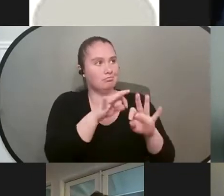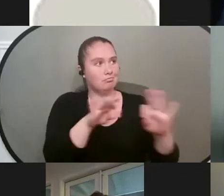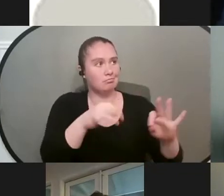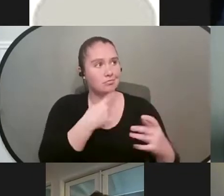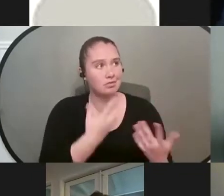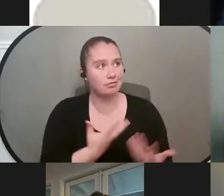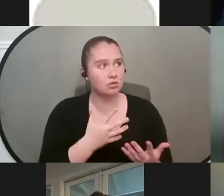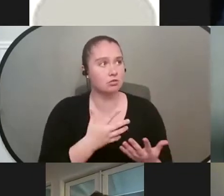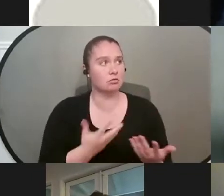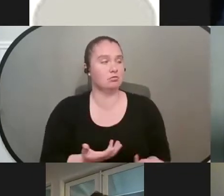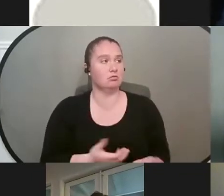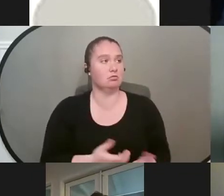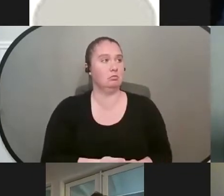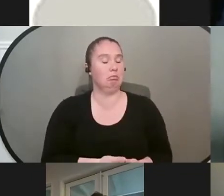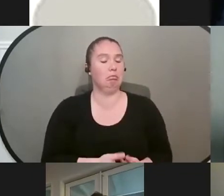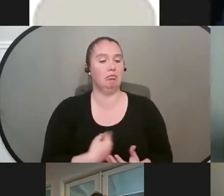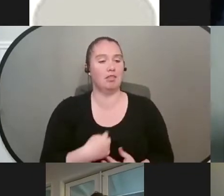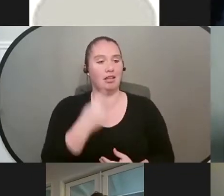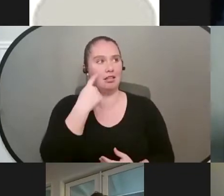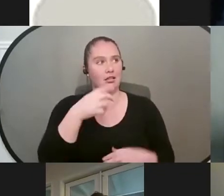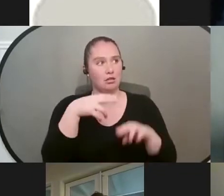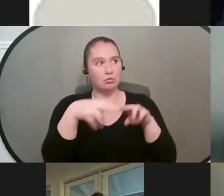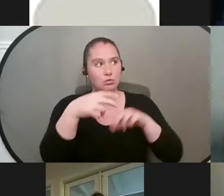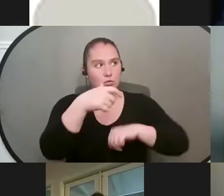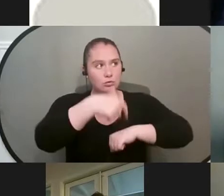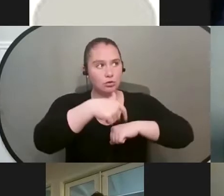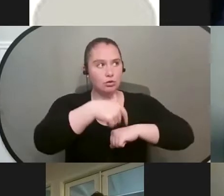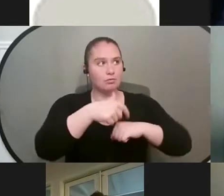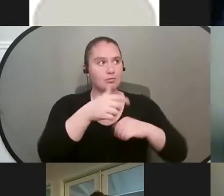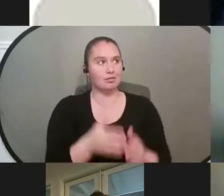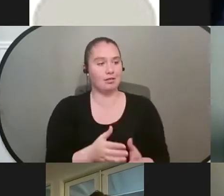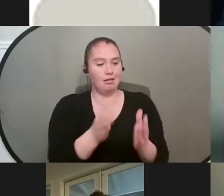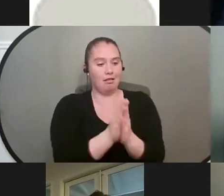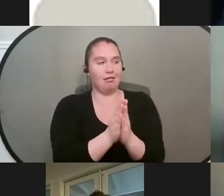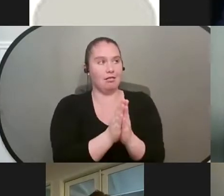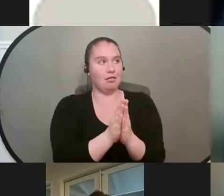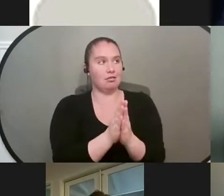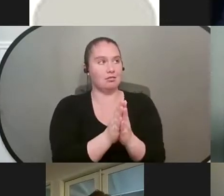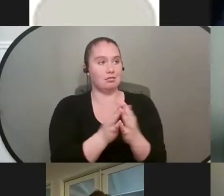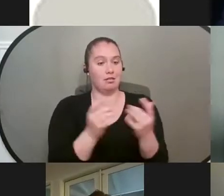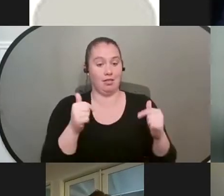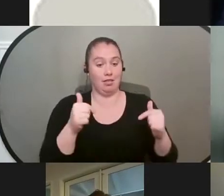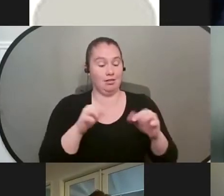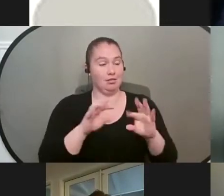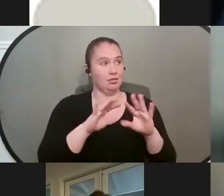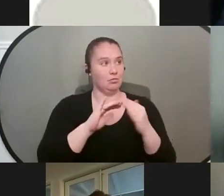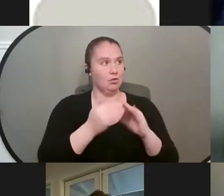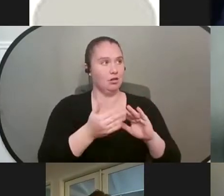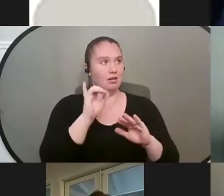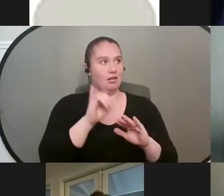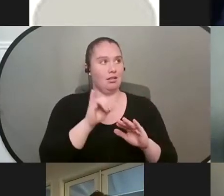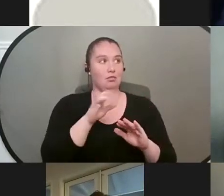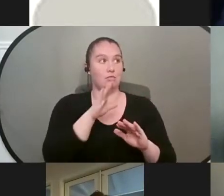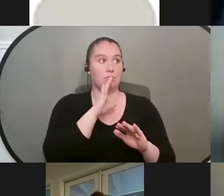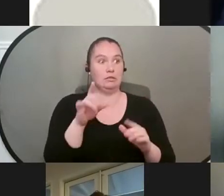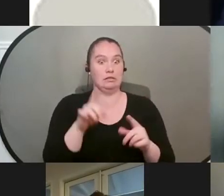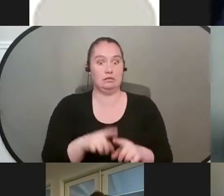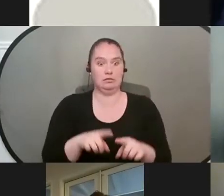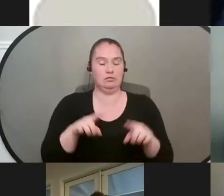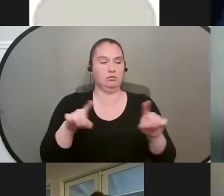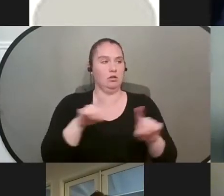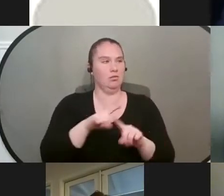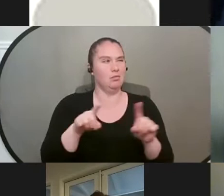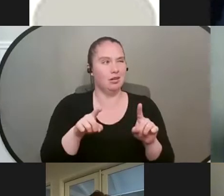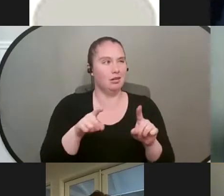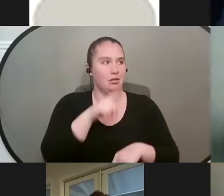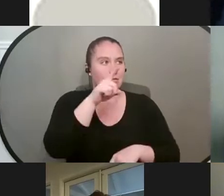think just in the short term, the ask of the community as a whole will be another thing. But no one can